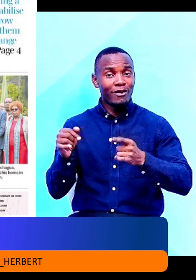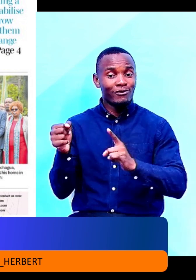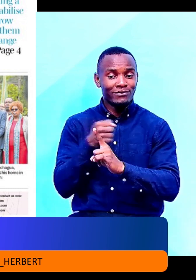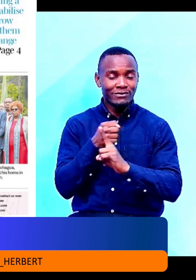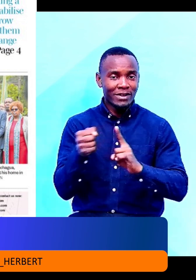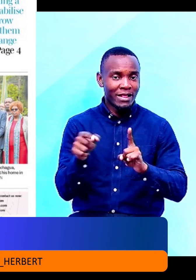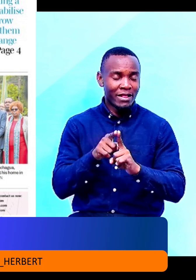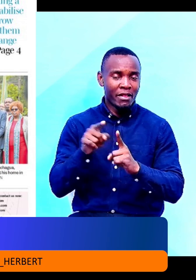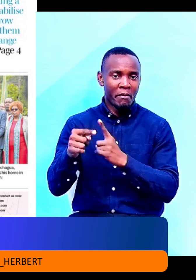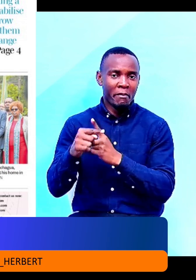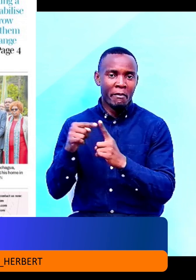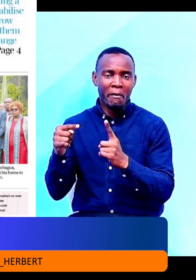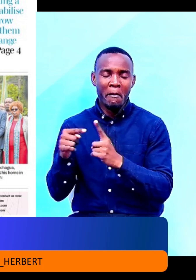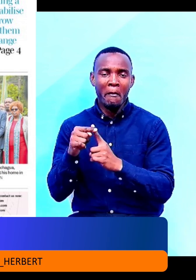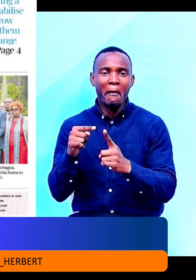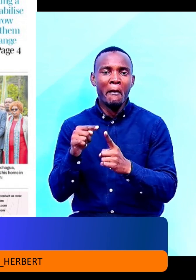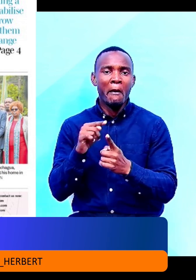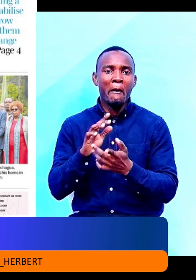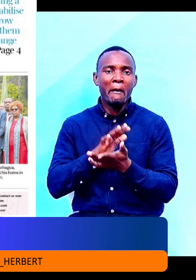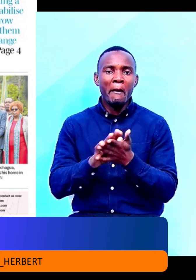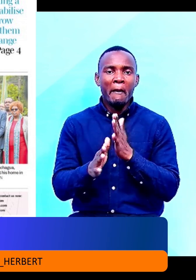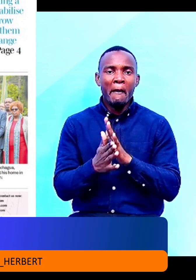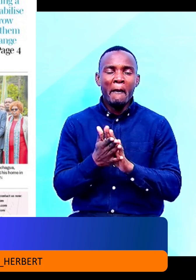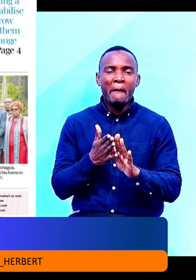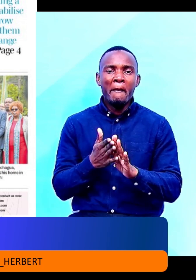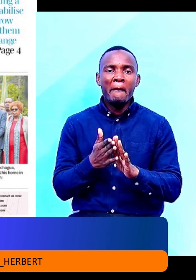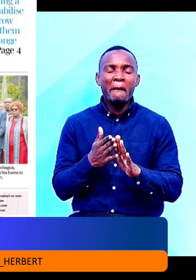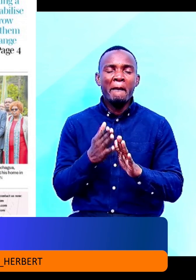of innocent citizens. That is some